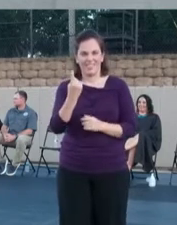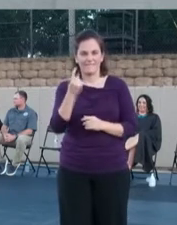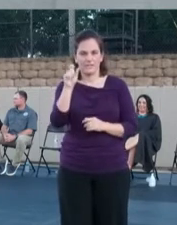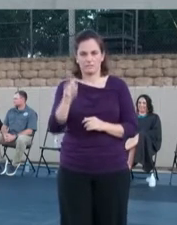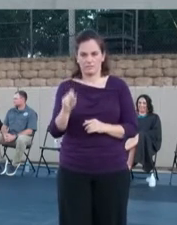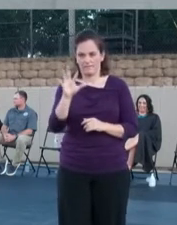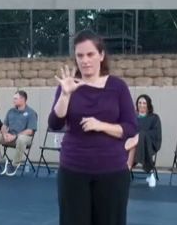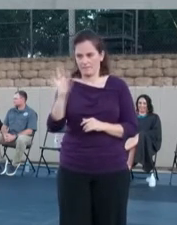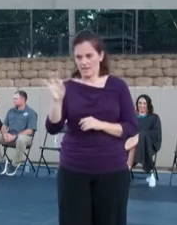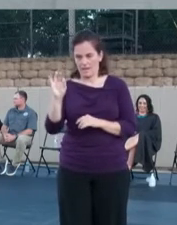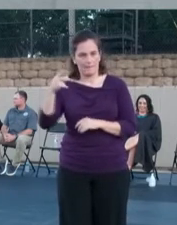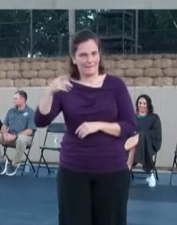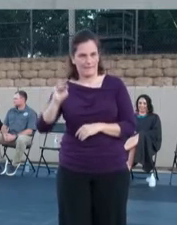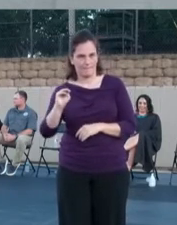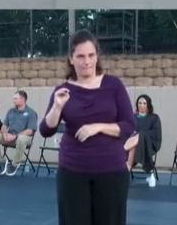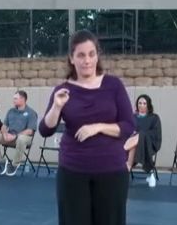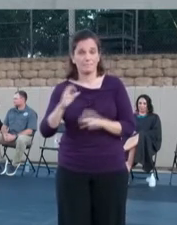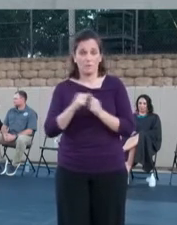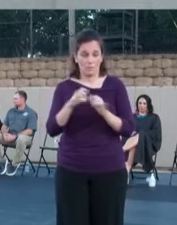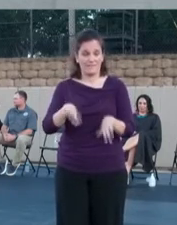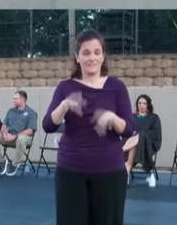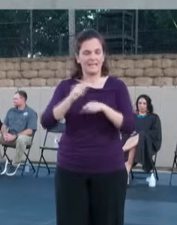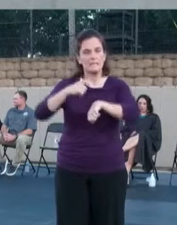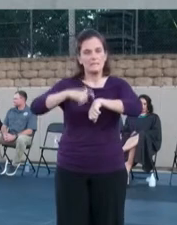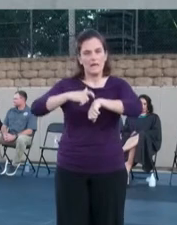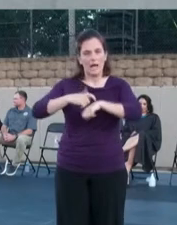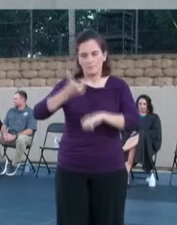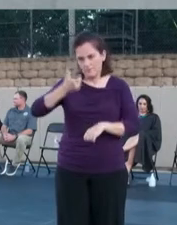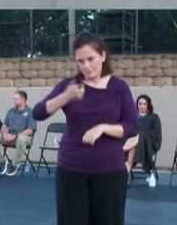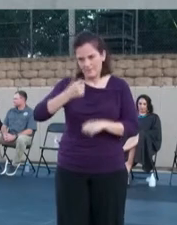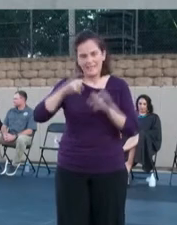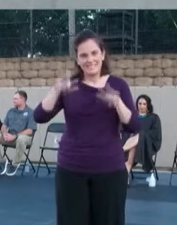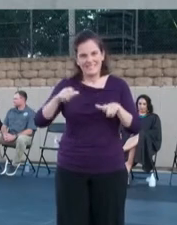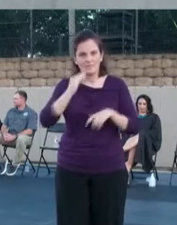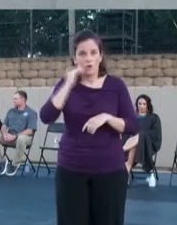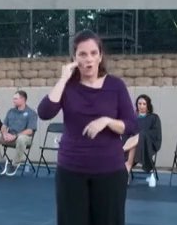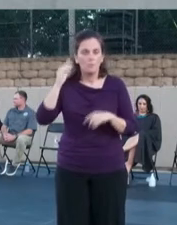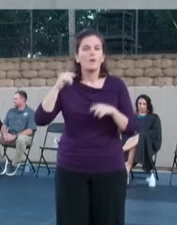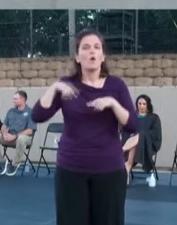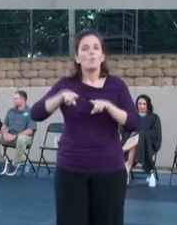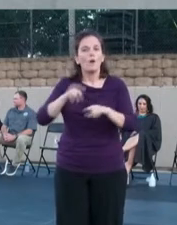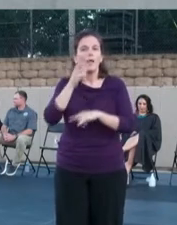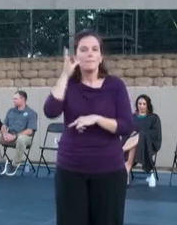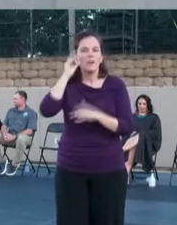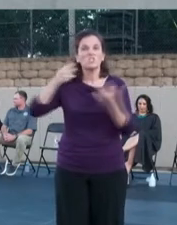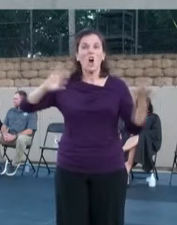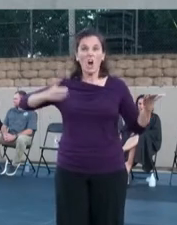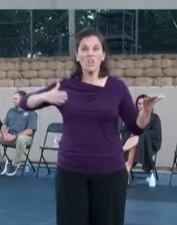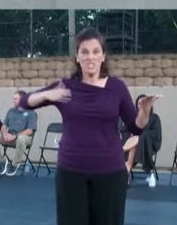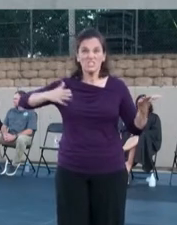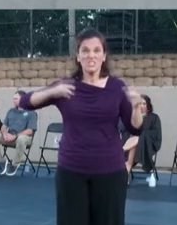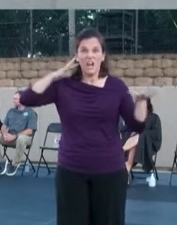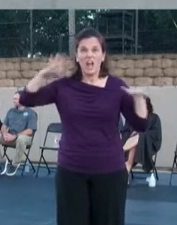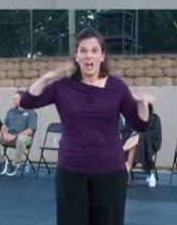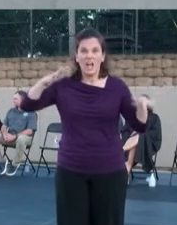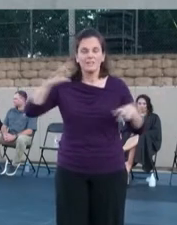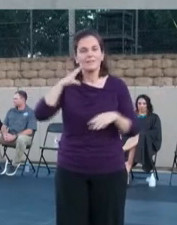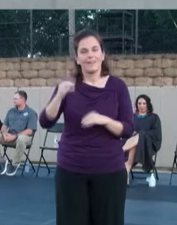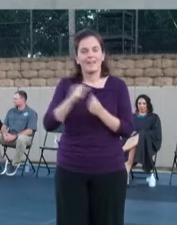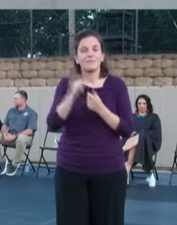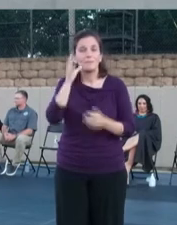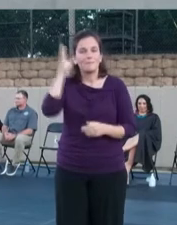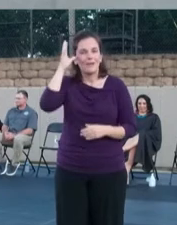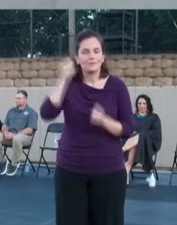We have taken timed tests at home while our parents loudly cook dinner, and our pets make more noise than we thought was